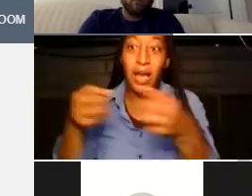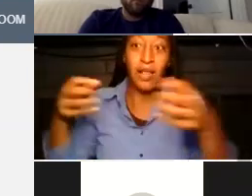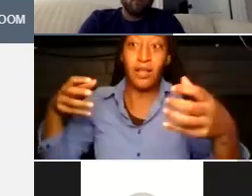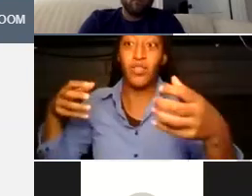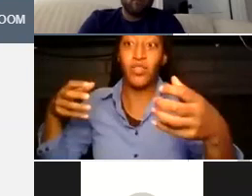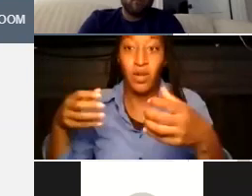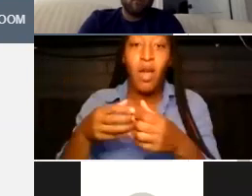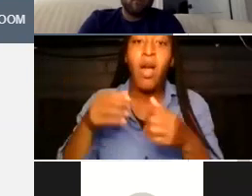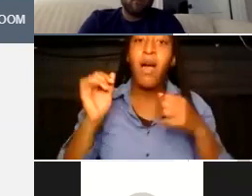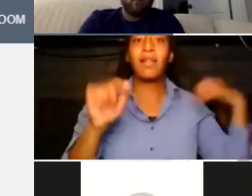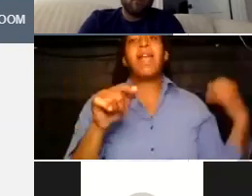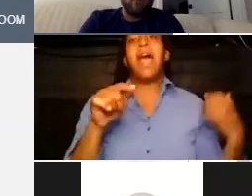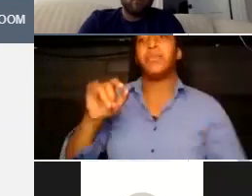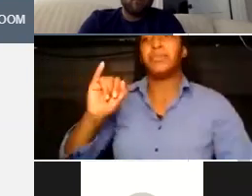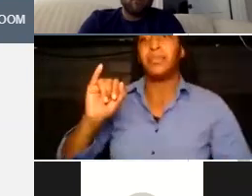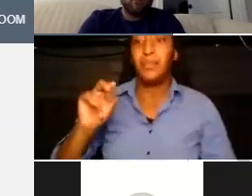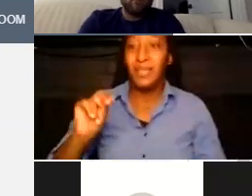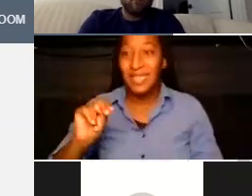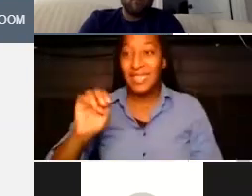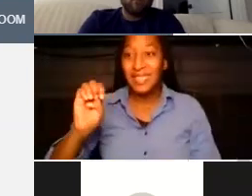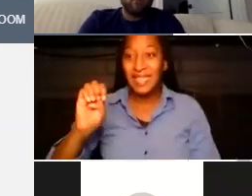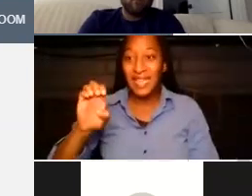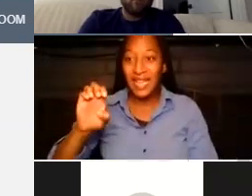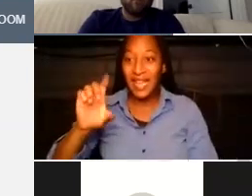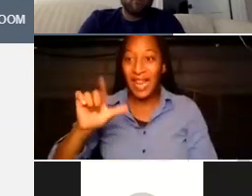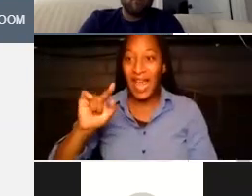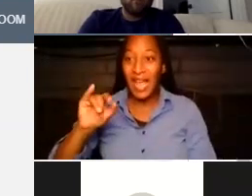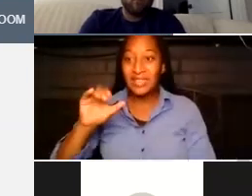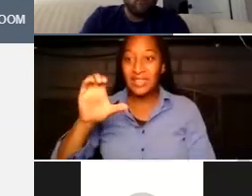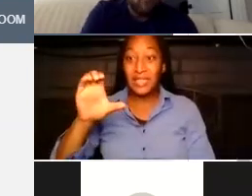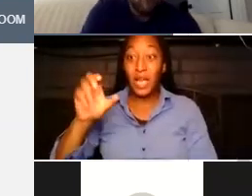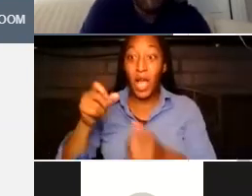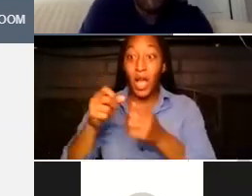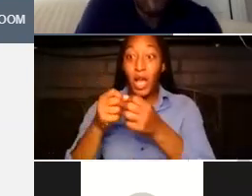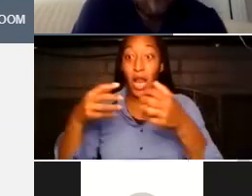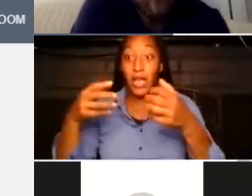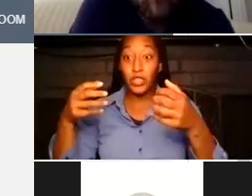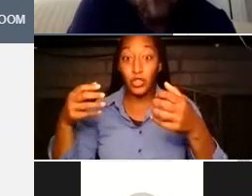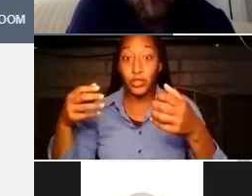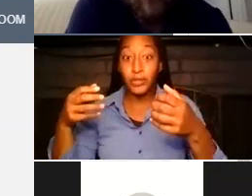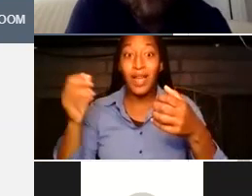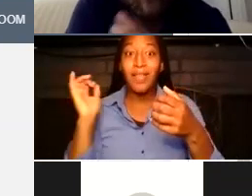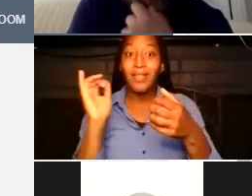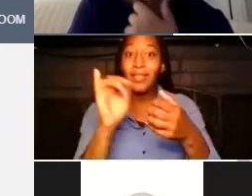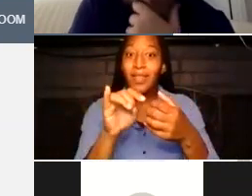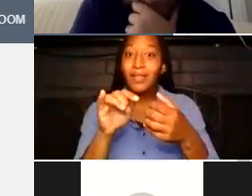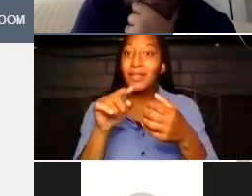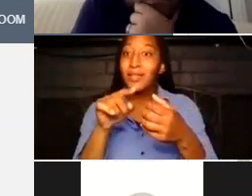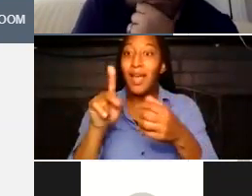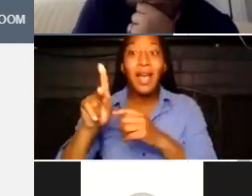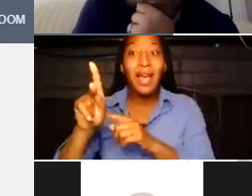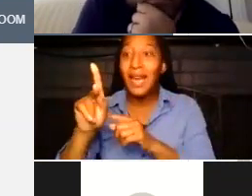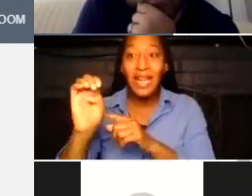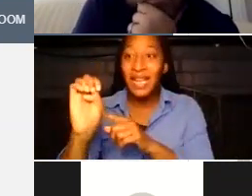So for the inelastic collision, the difference is that kinetic energy is not